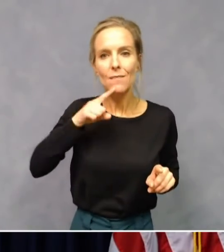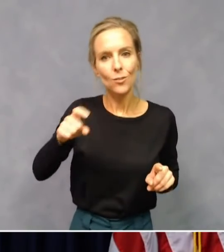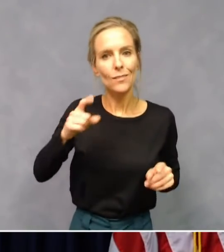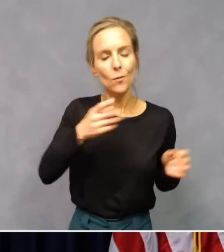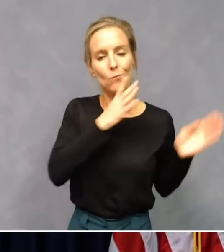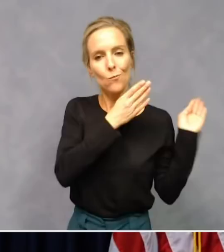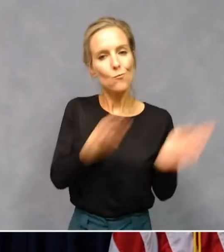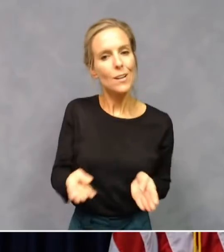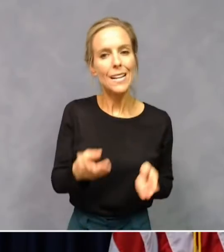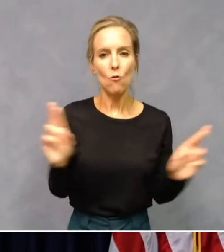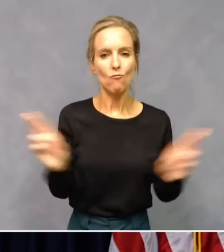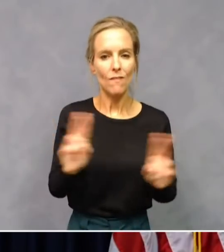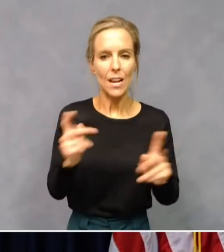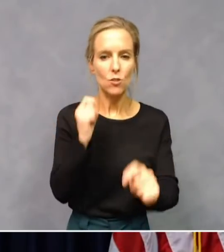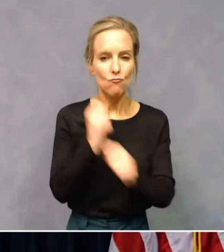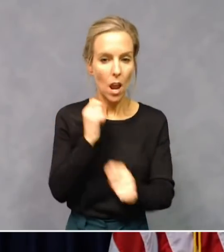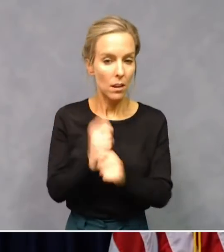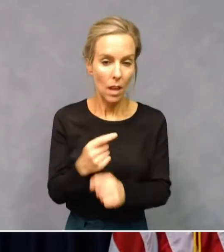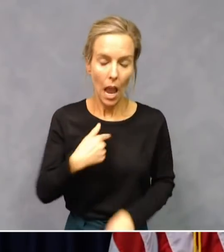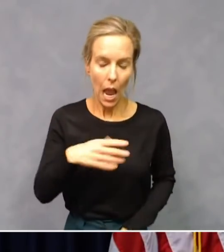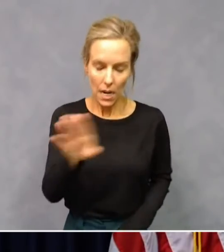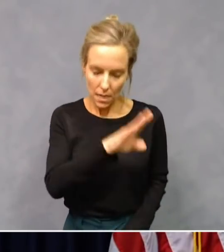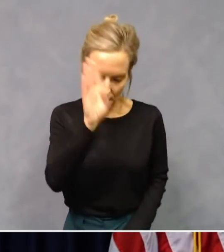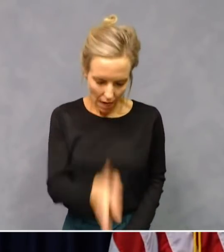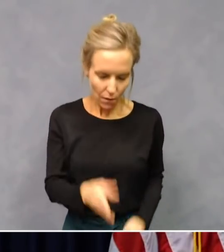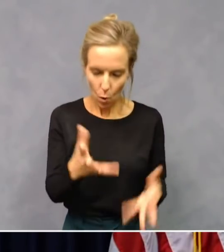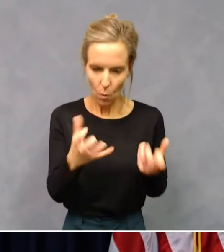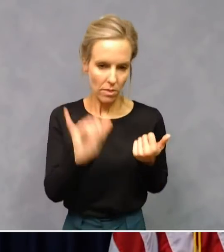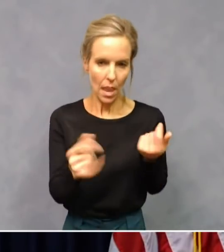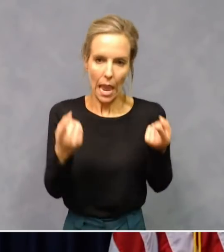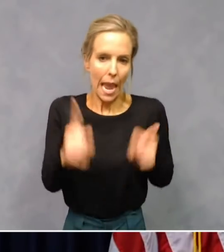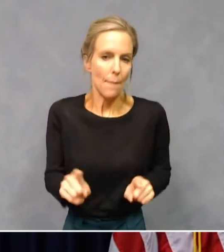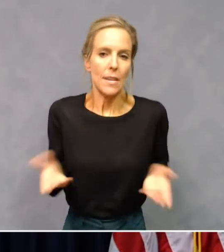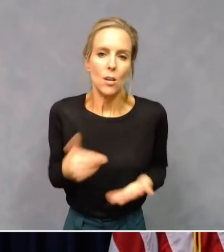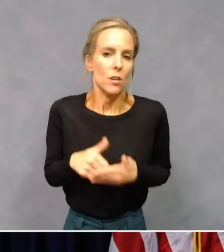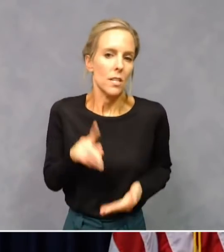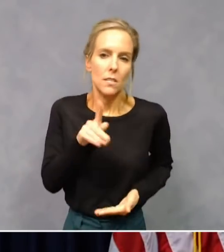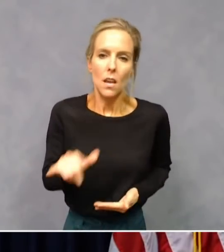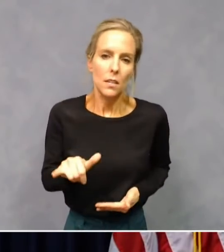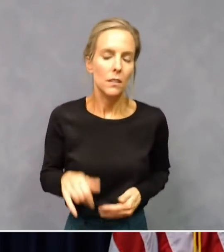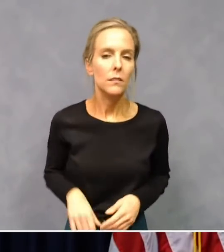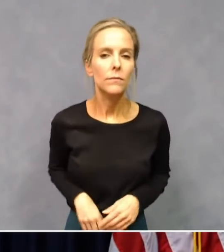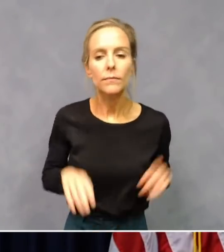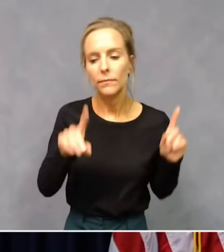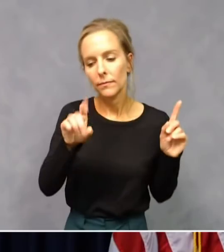never, ever want that to happen here in Kentucky. Debbie Yetter.